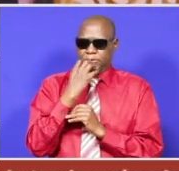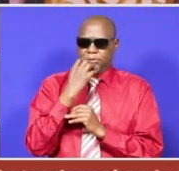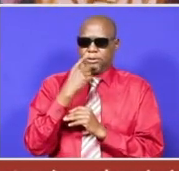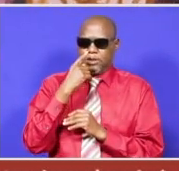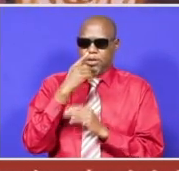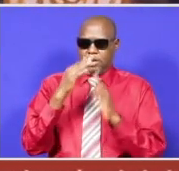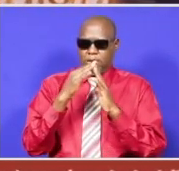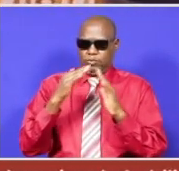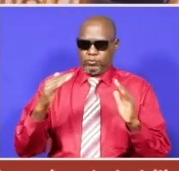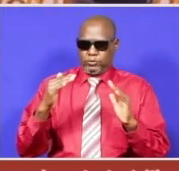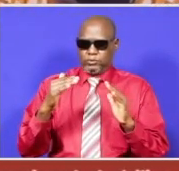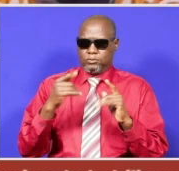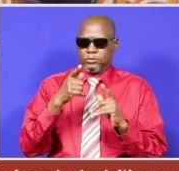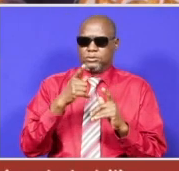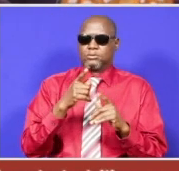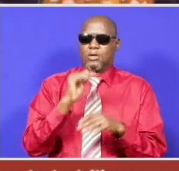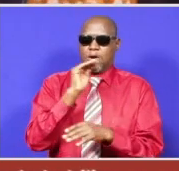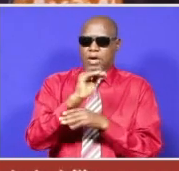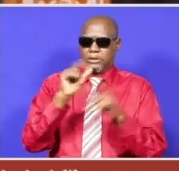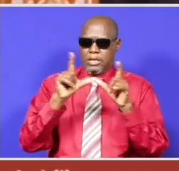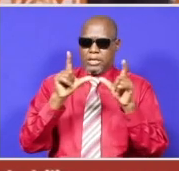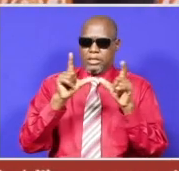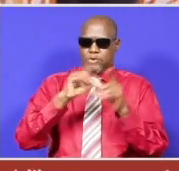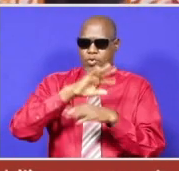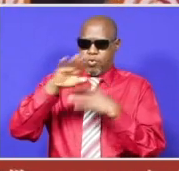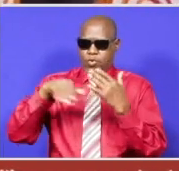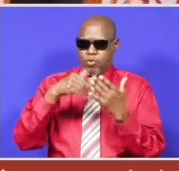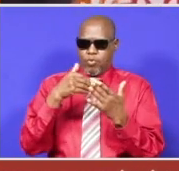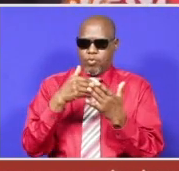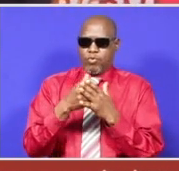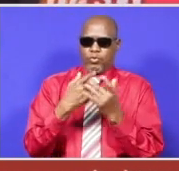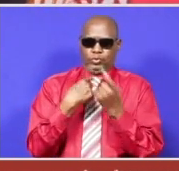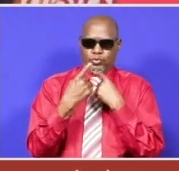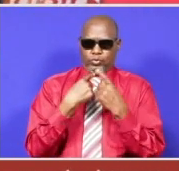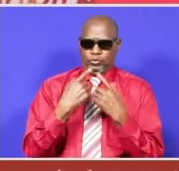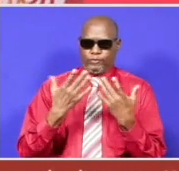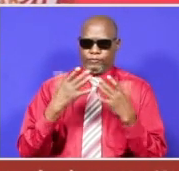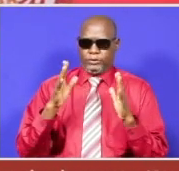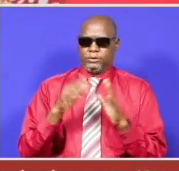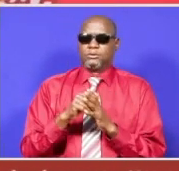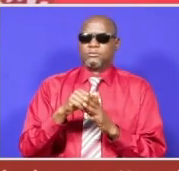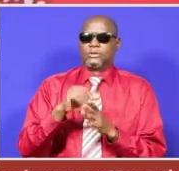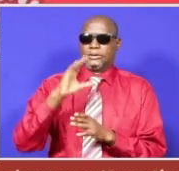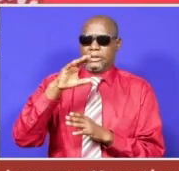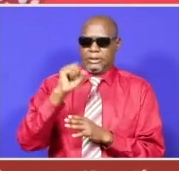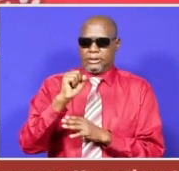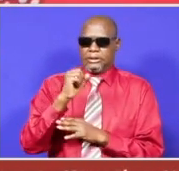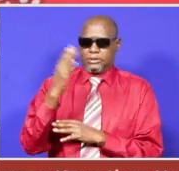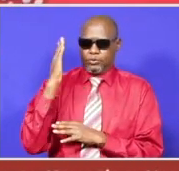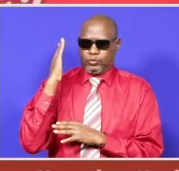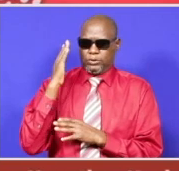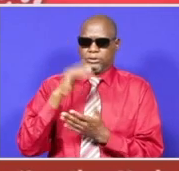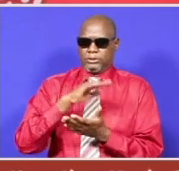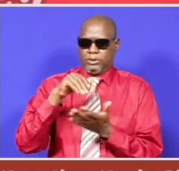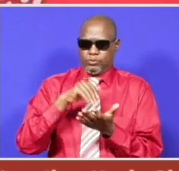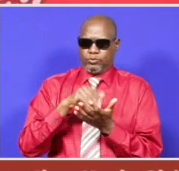kwa leseni kwa watengenezaji wote wa pombe ya kizazi cha pili. Kindiki amesema kuwa kupitia hatua hii,